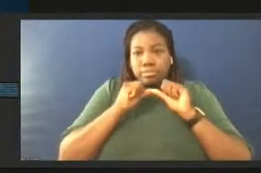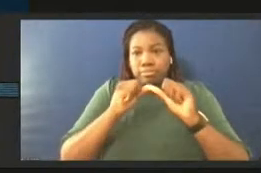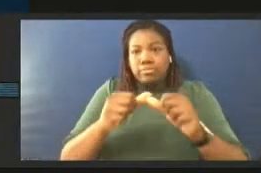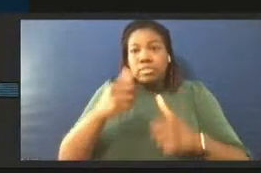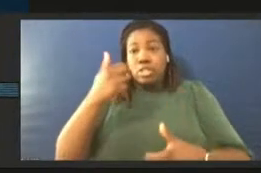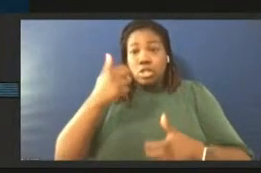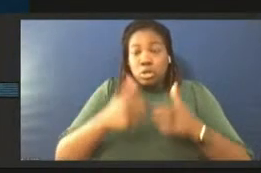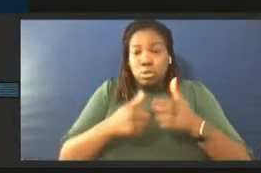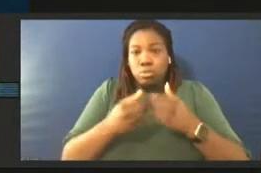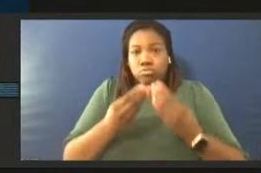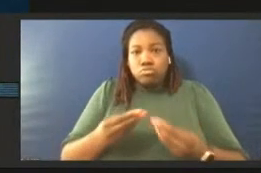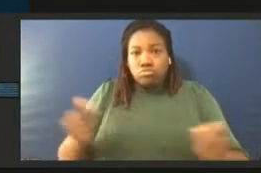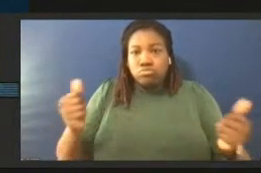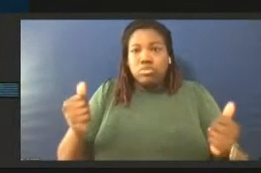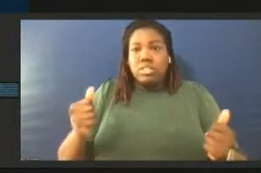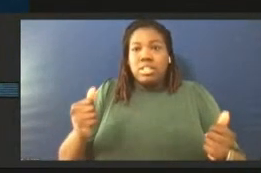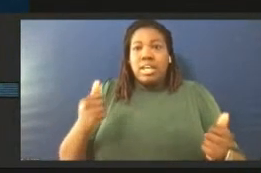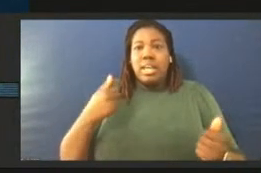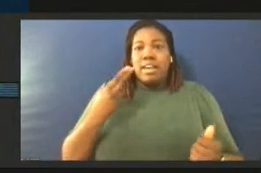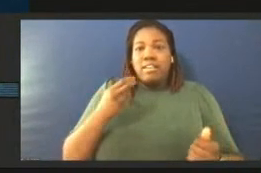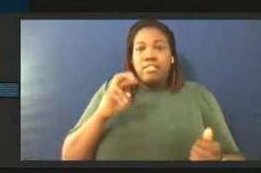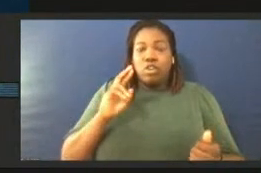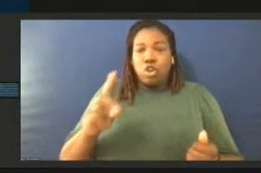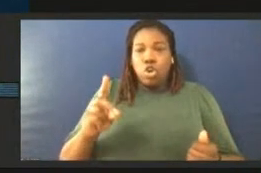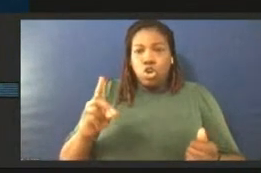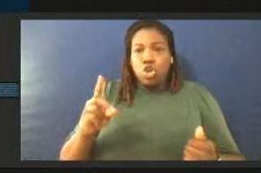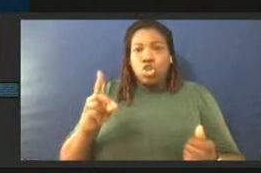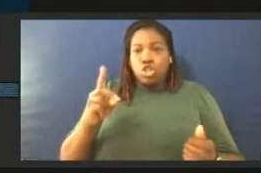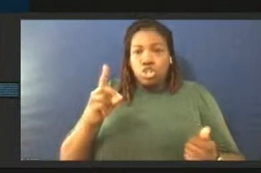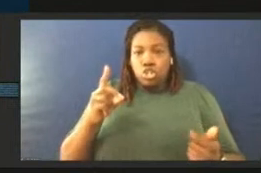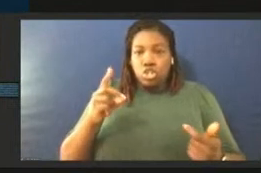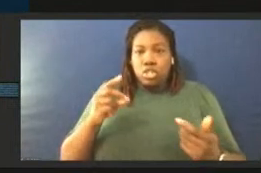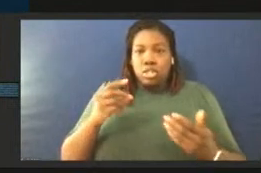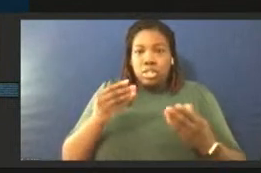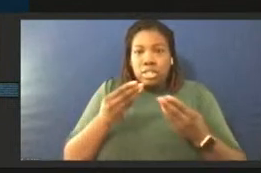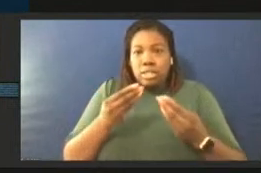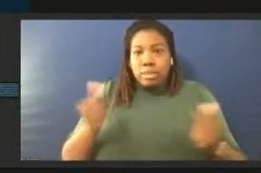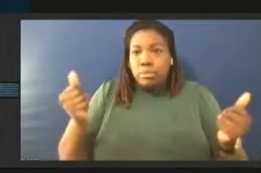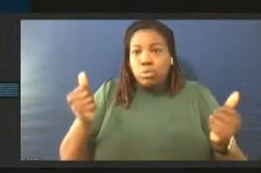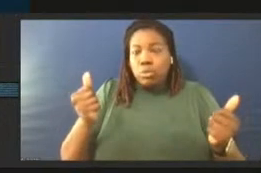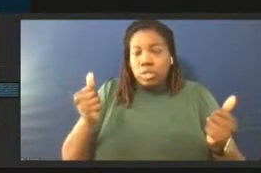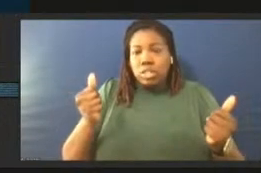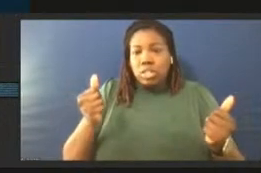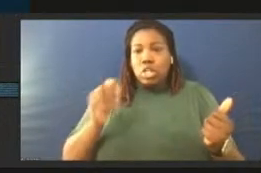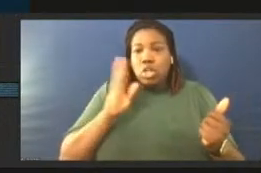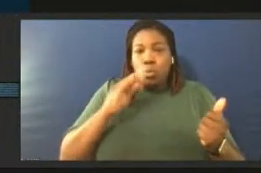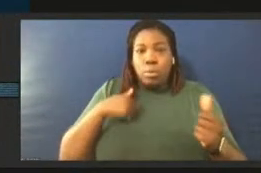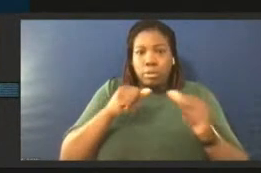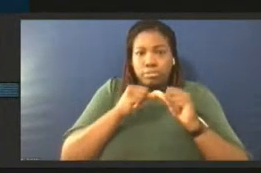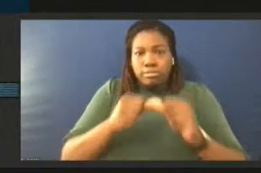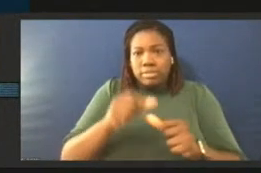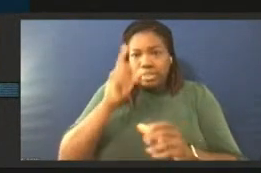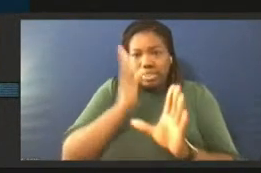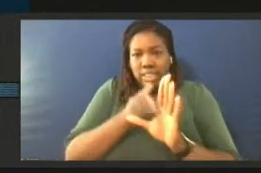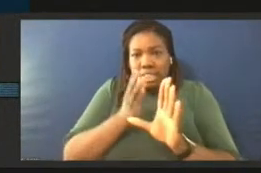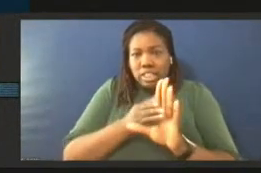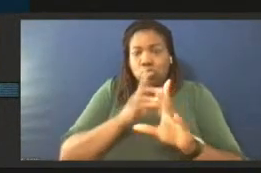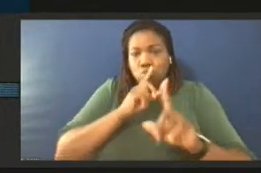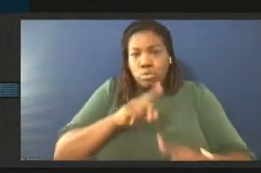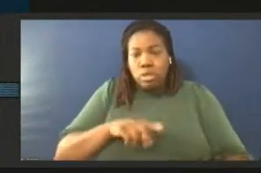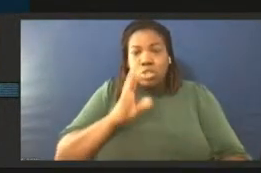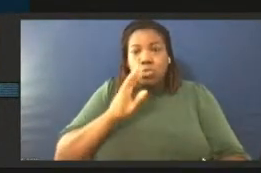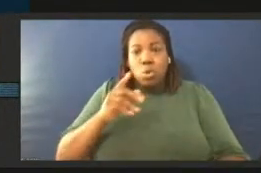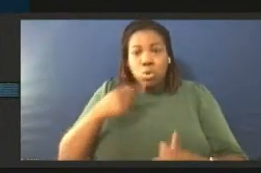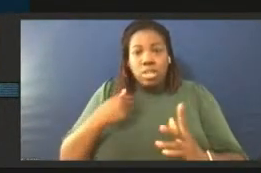resolved after herd immunity. For a subset of people of color, there will be long-term psychological responses, and we must